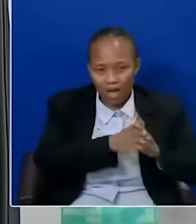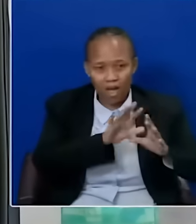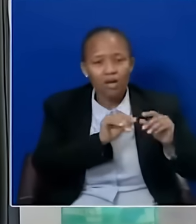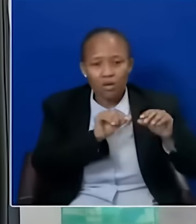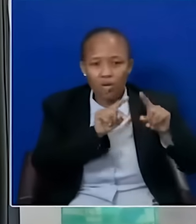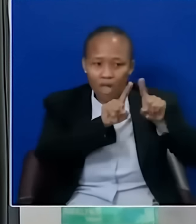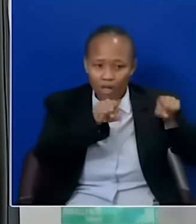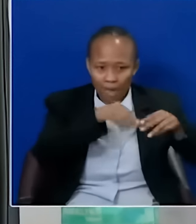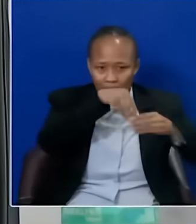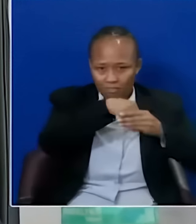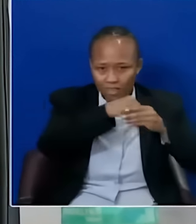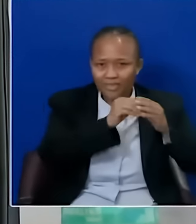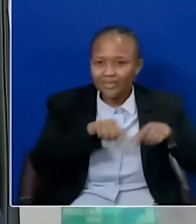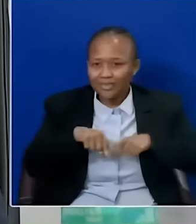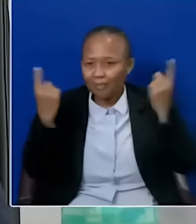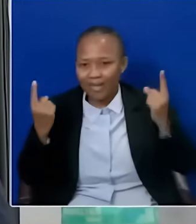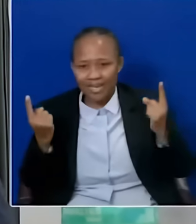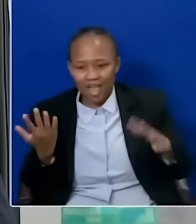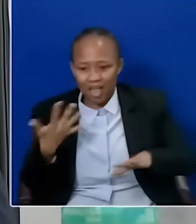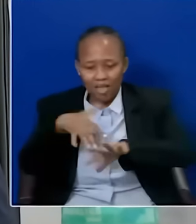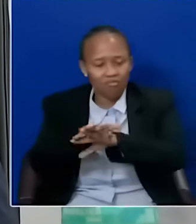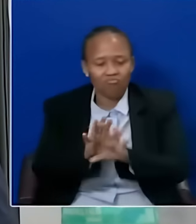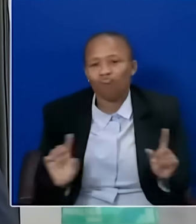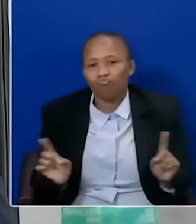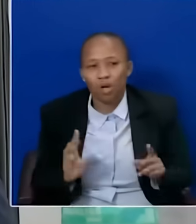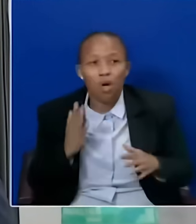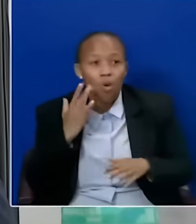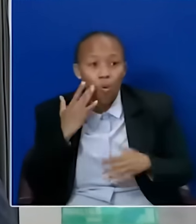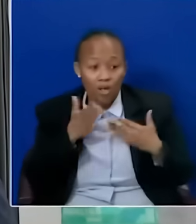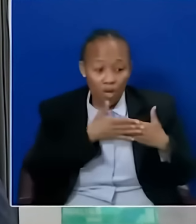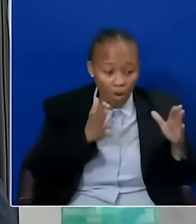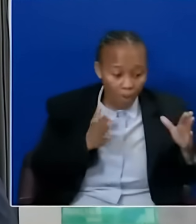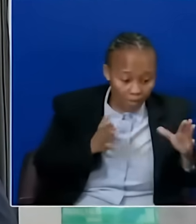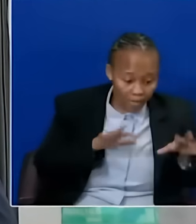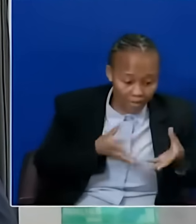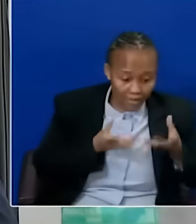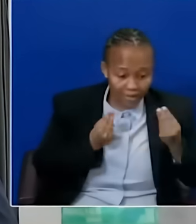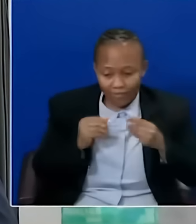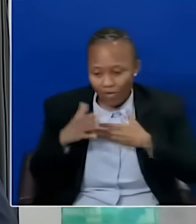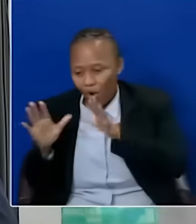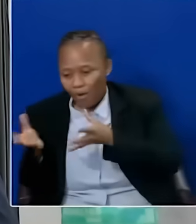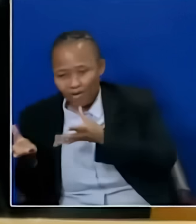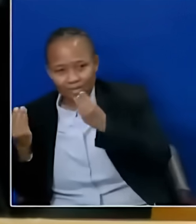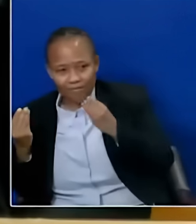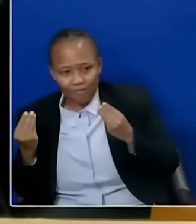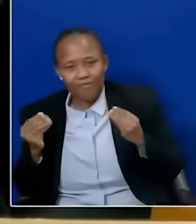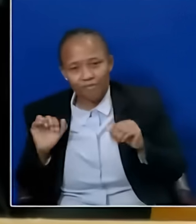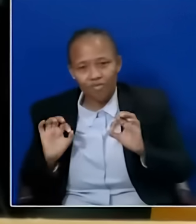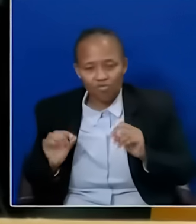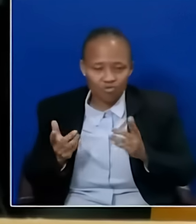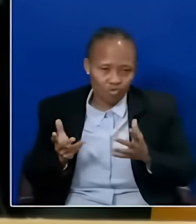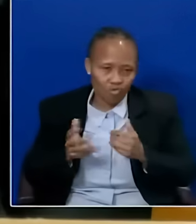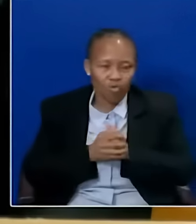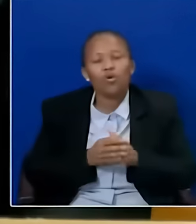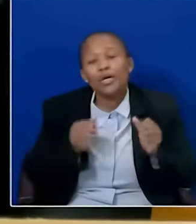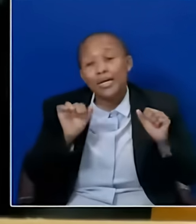to those seal bags as he opened them and as he received them, Commissioners. Yes. So 4.9, as I say, it has